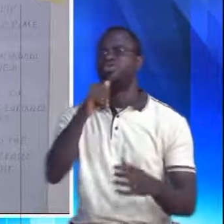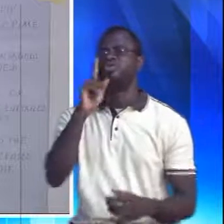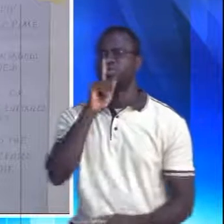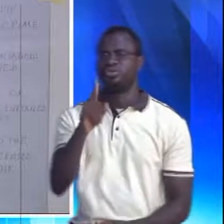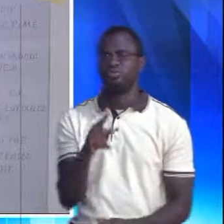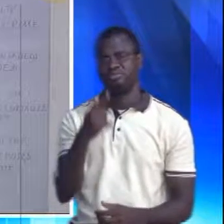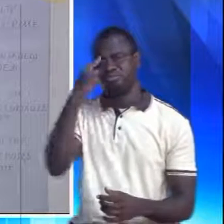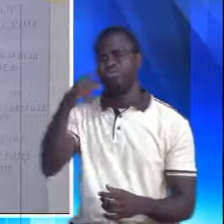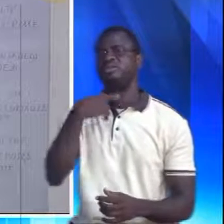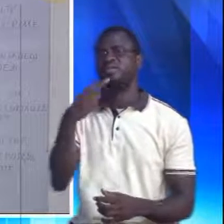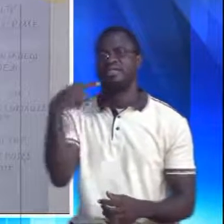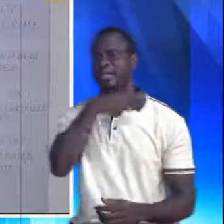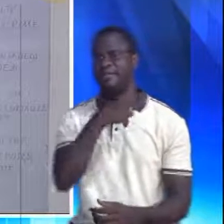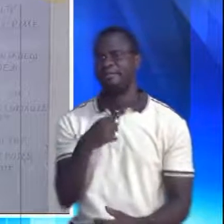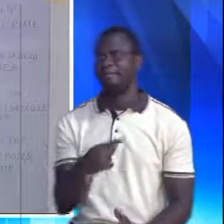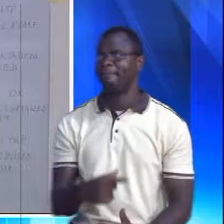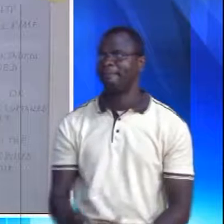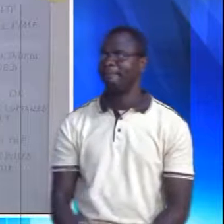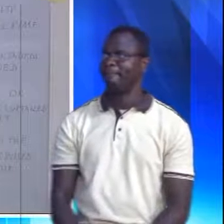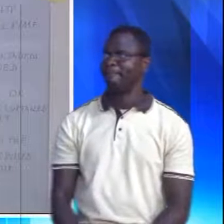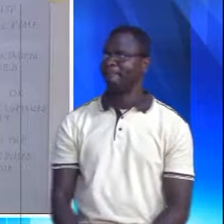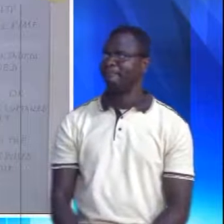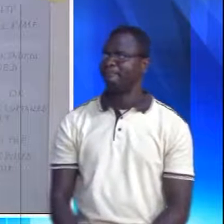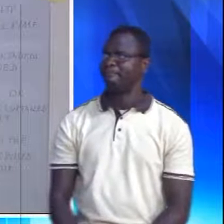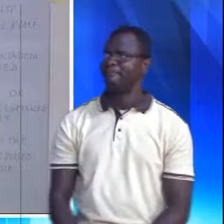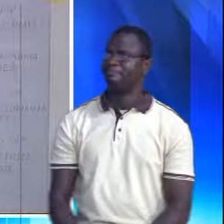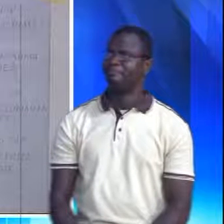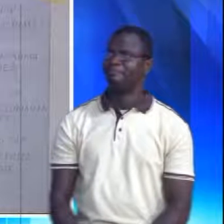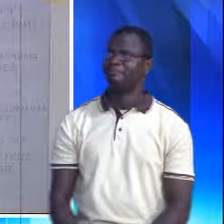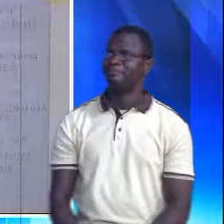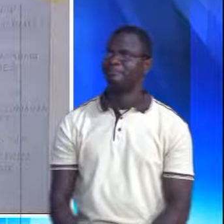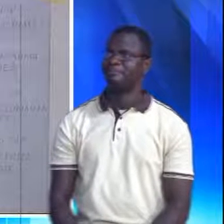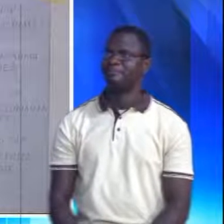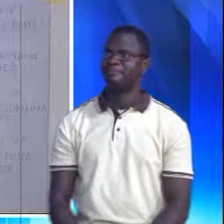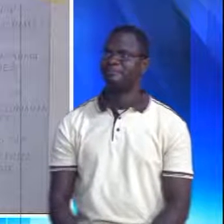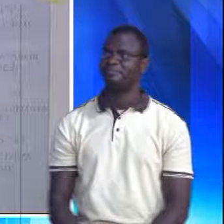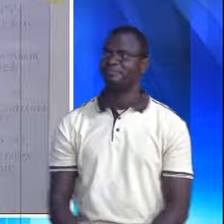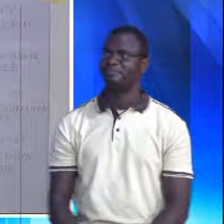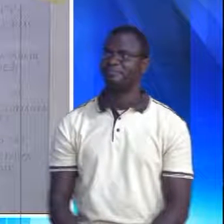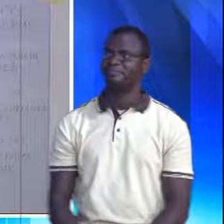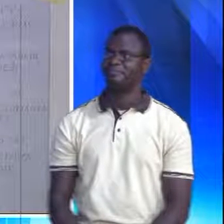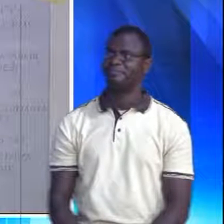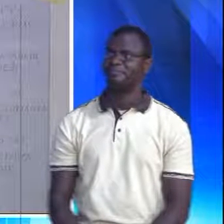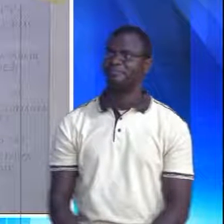another serious crime. That is a libel. Will be punished accordingly under the law.